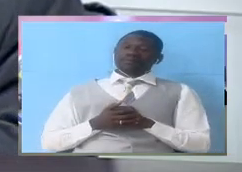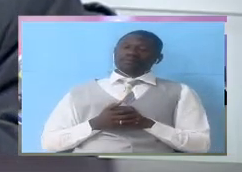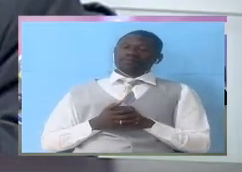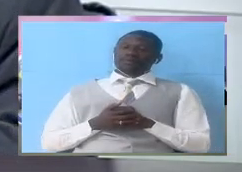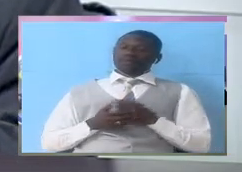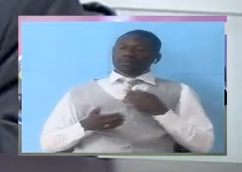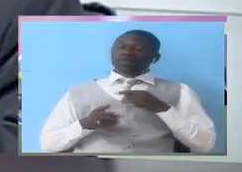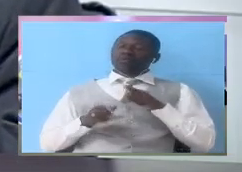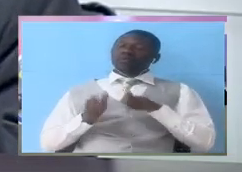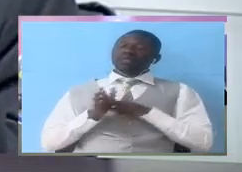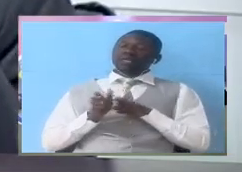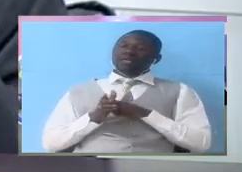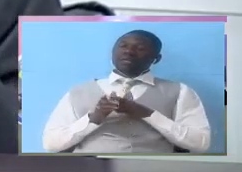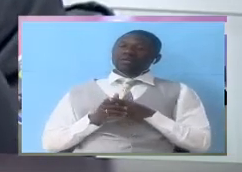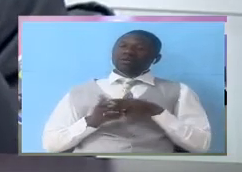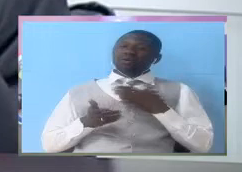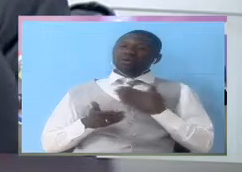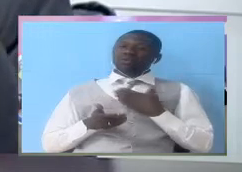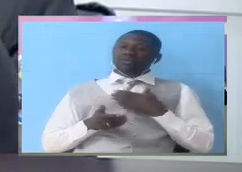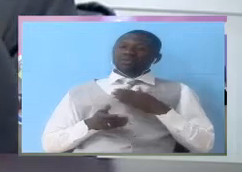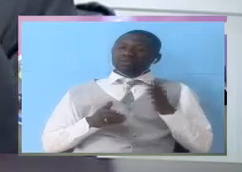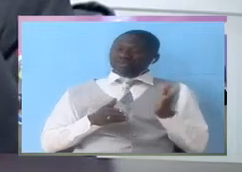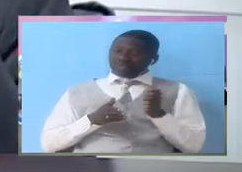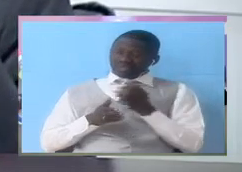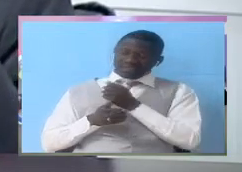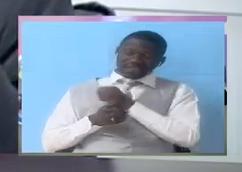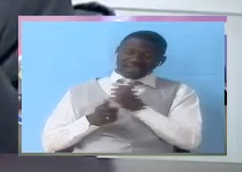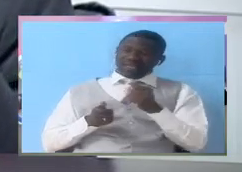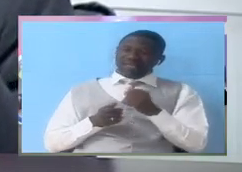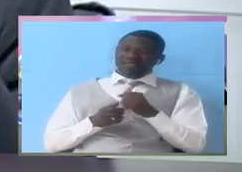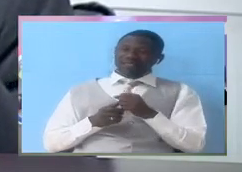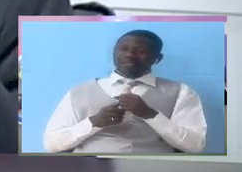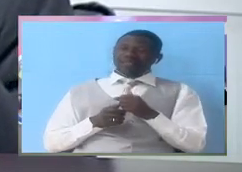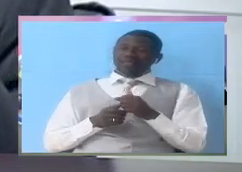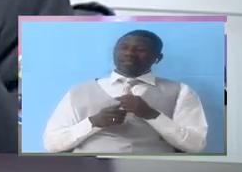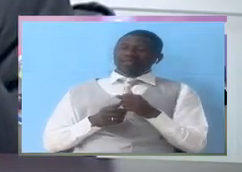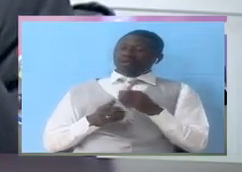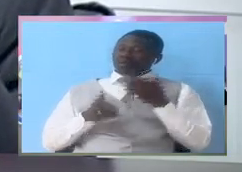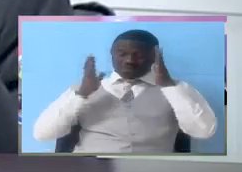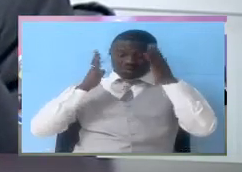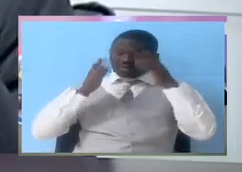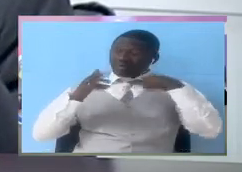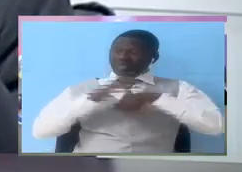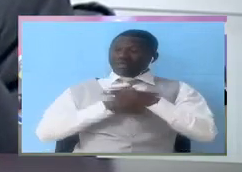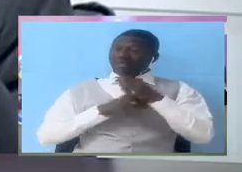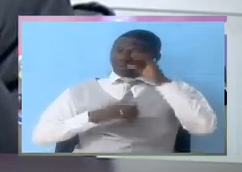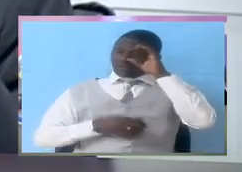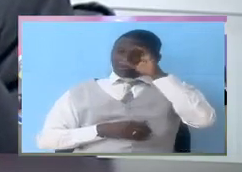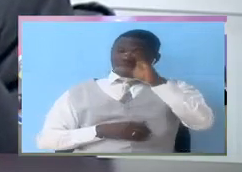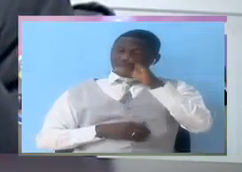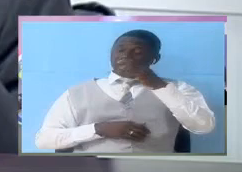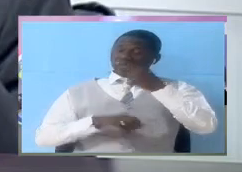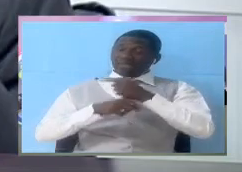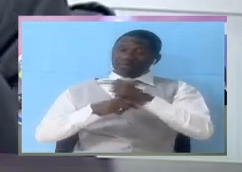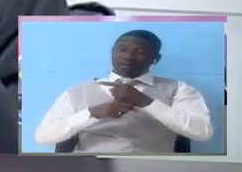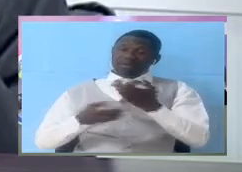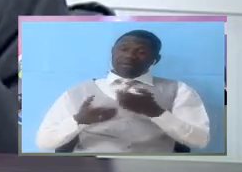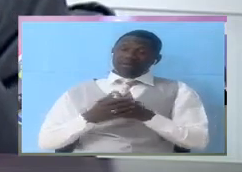an undeclared state of emergency in the country. Dafa mel ni jamono jotbatu karangel won fi ci rew mi bo xamne ni dal yebane wuñ